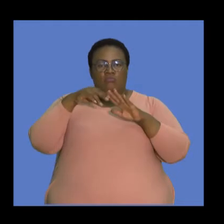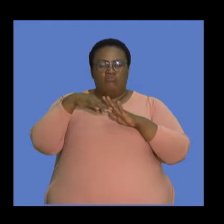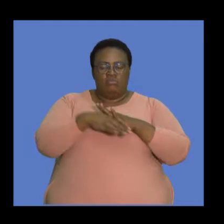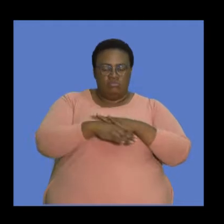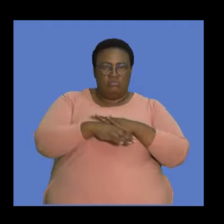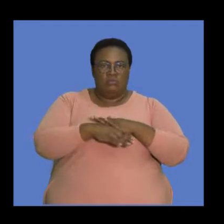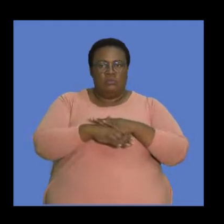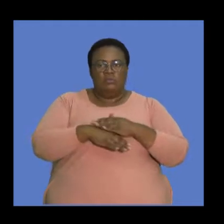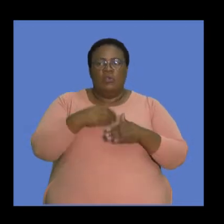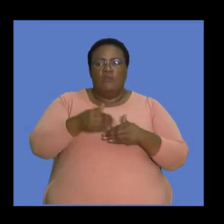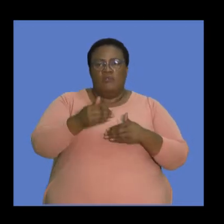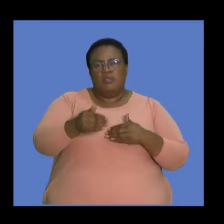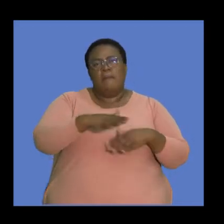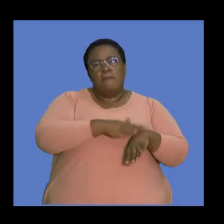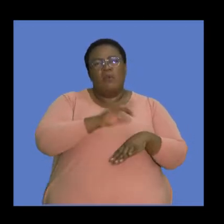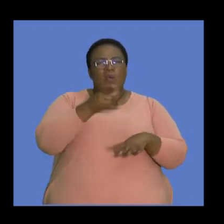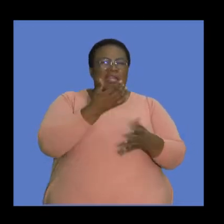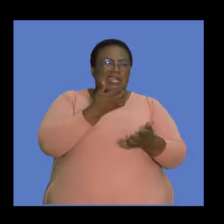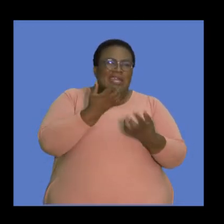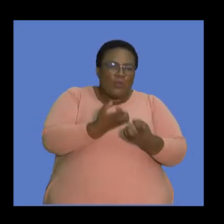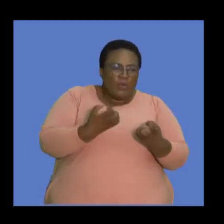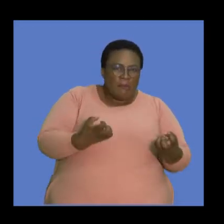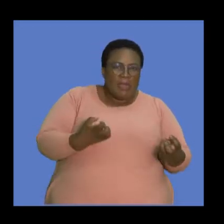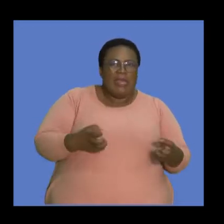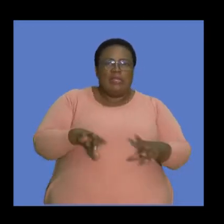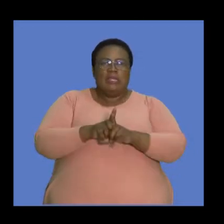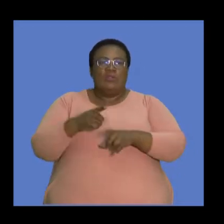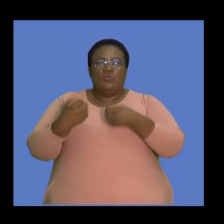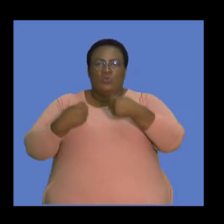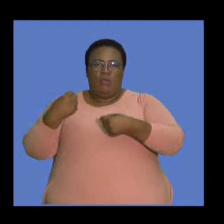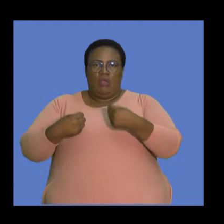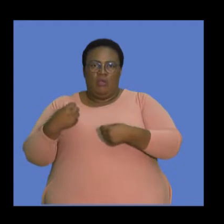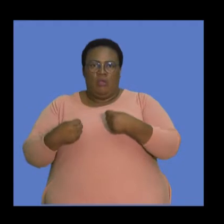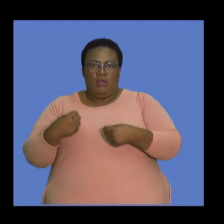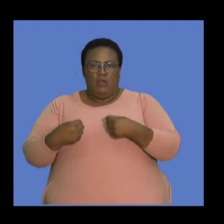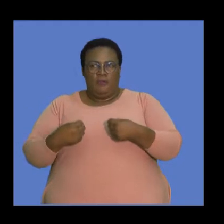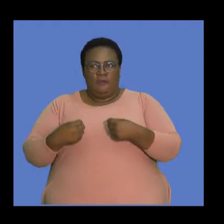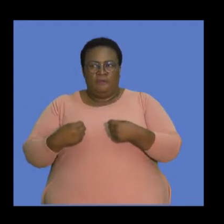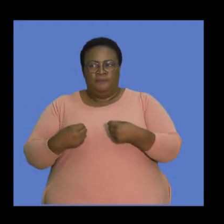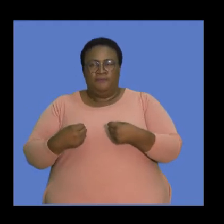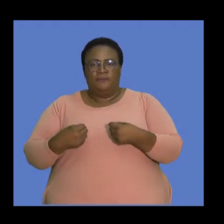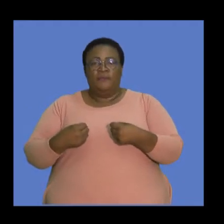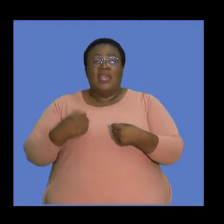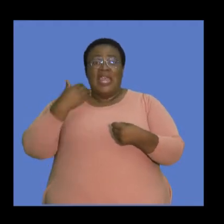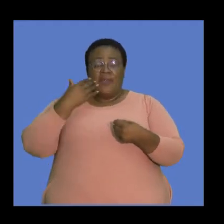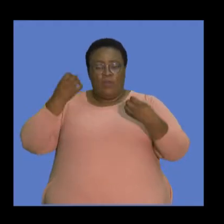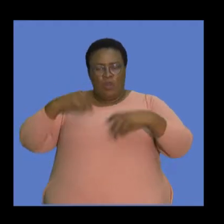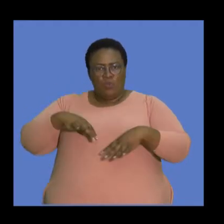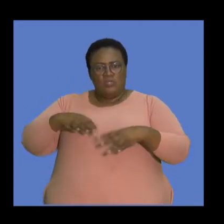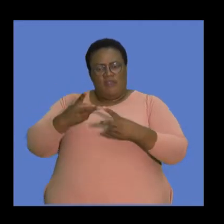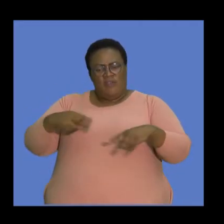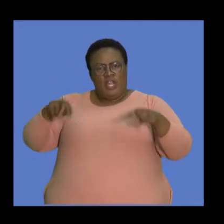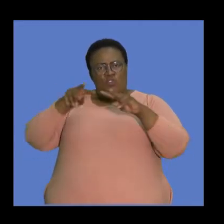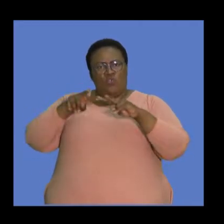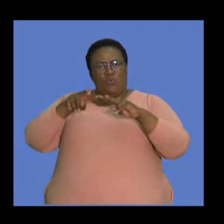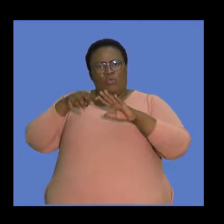time, especially vehicles and equipment. And the loss of value is called depreciation. So we